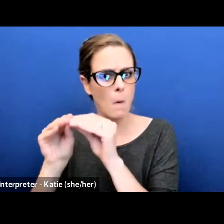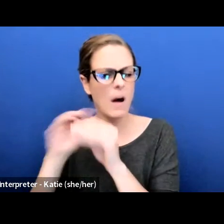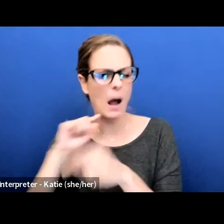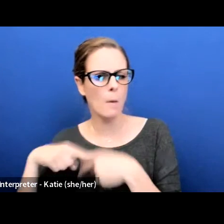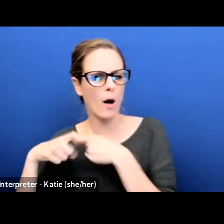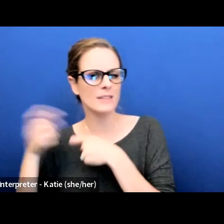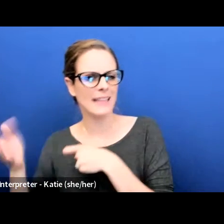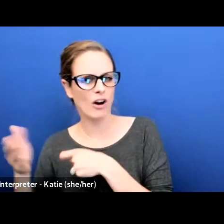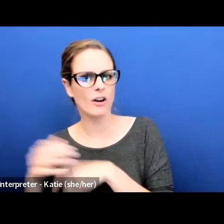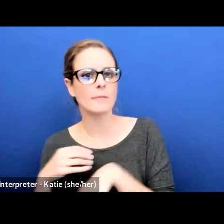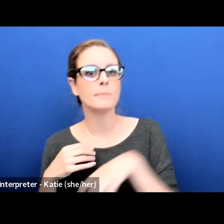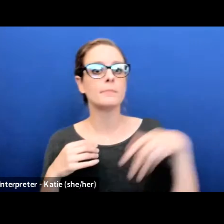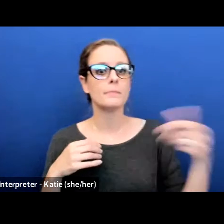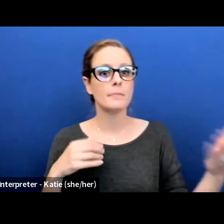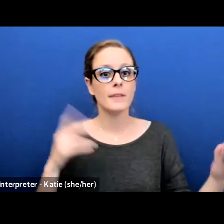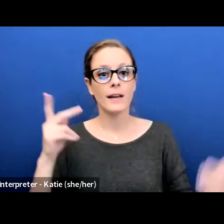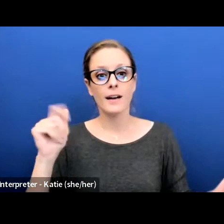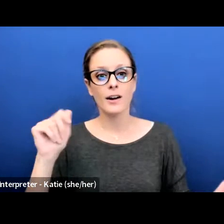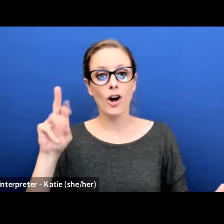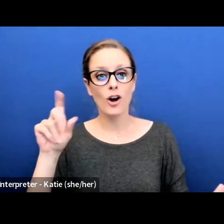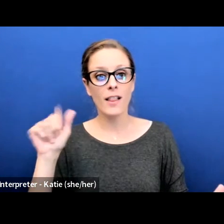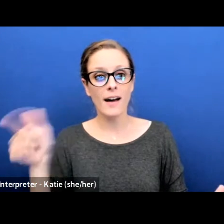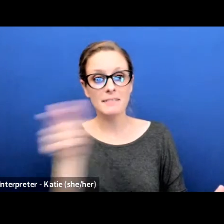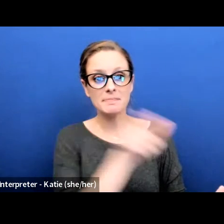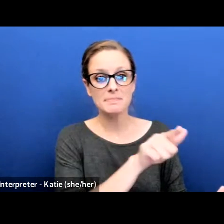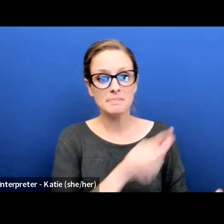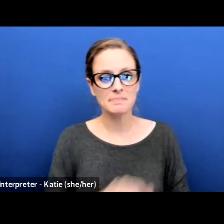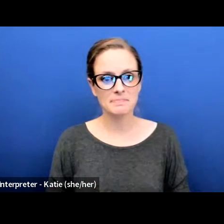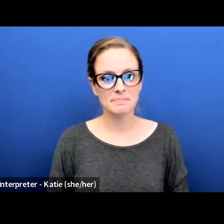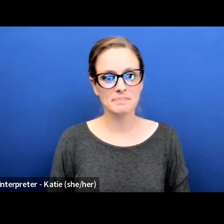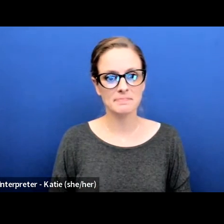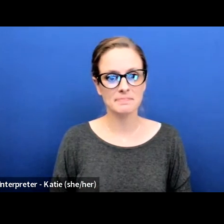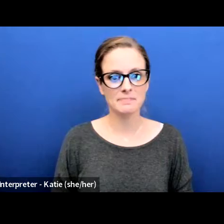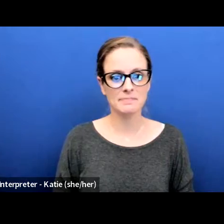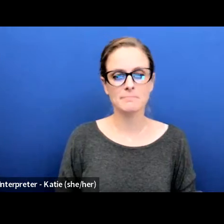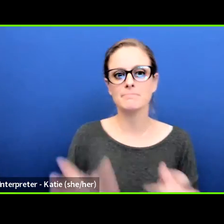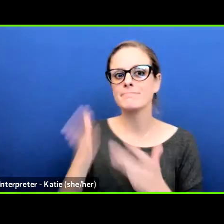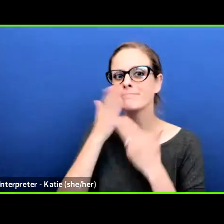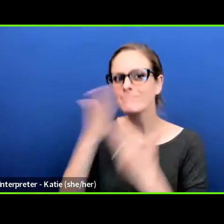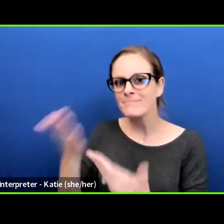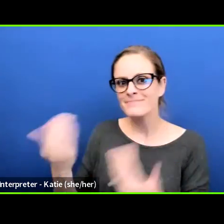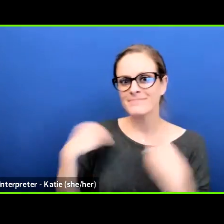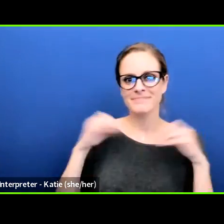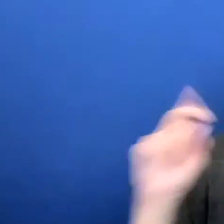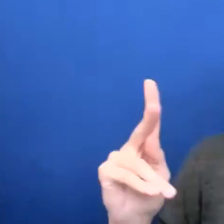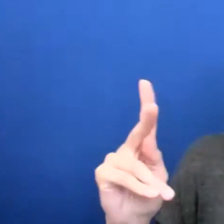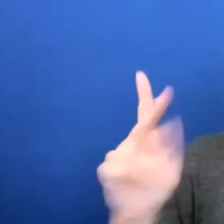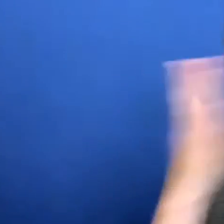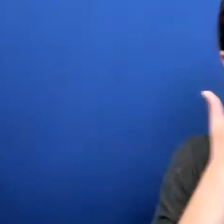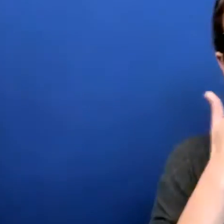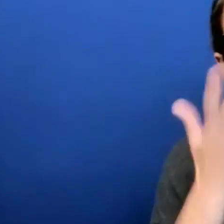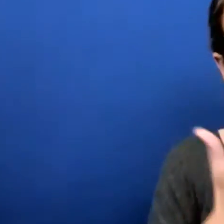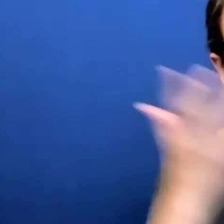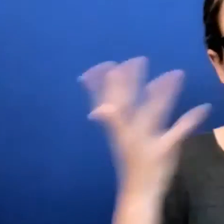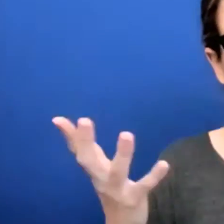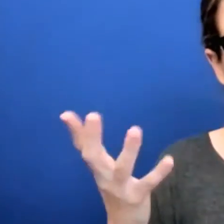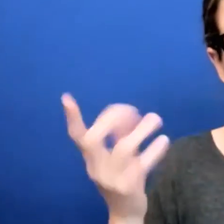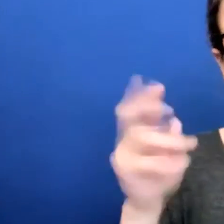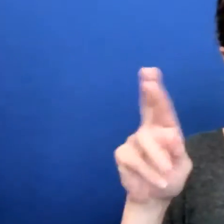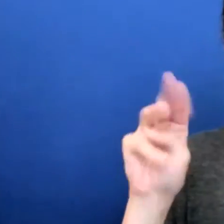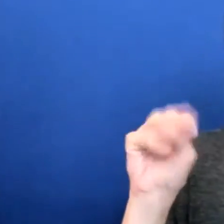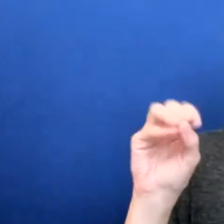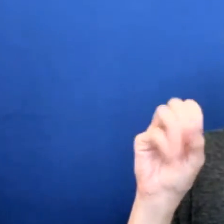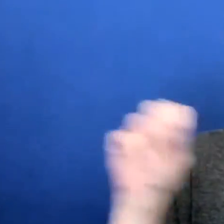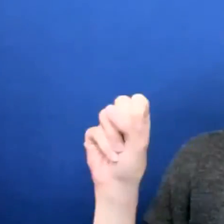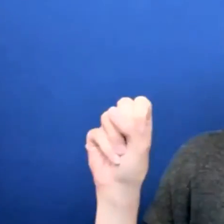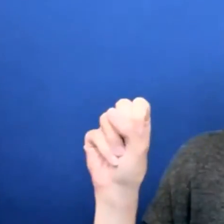you, Carla. Thanks for waiting. Yeah, thank you so much for the opportunity. And thank you so much, Dr. Moss, as well,